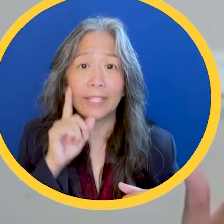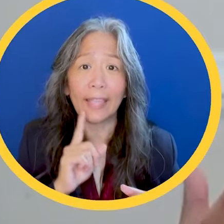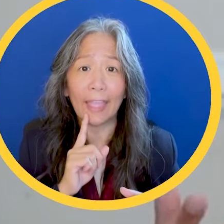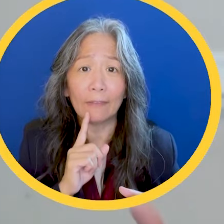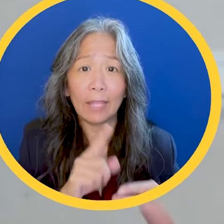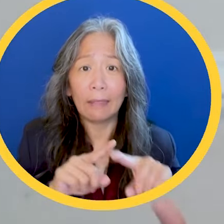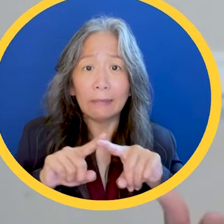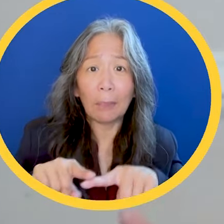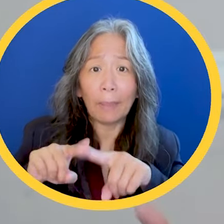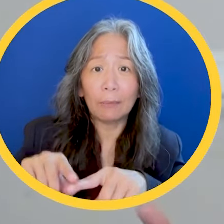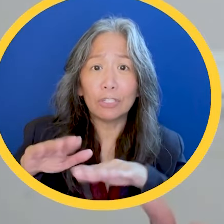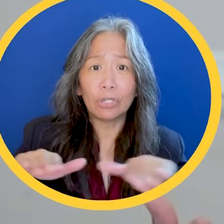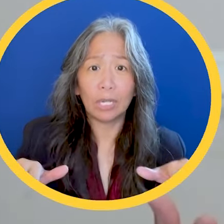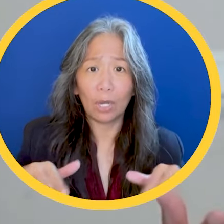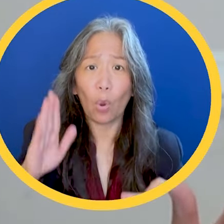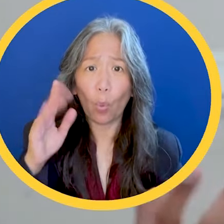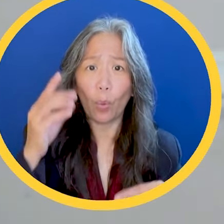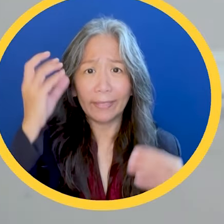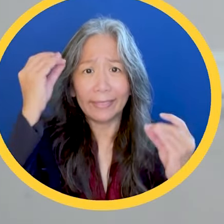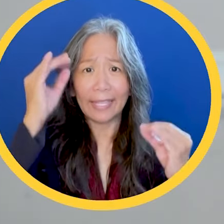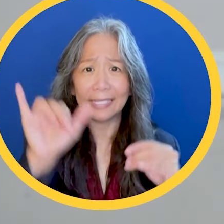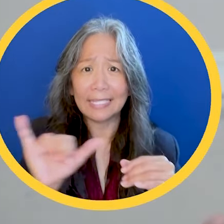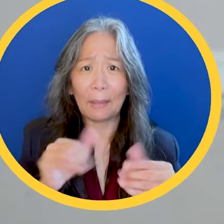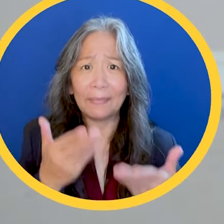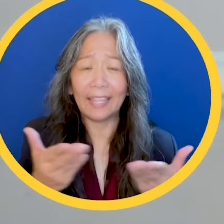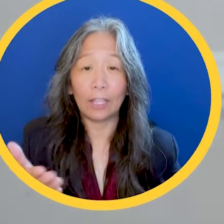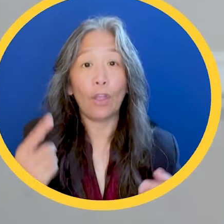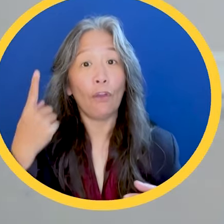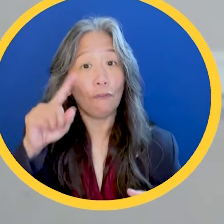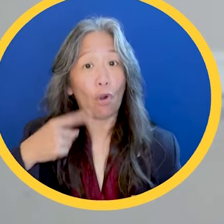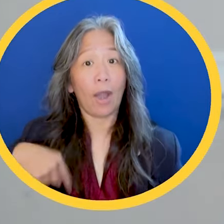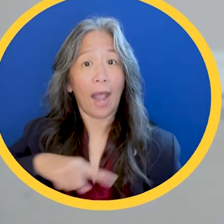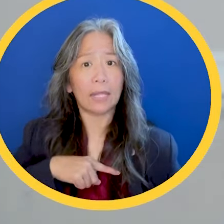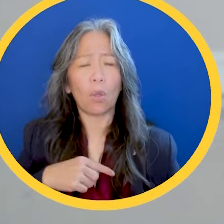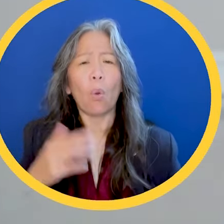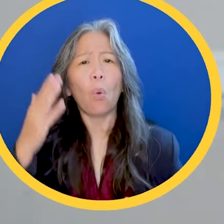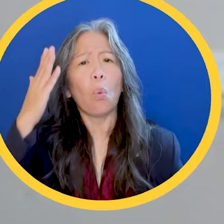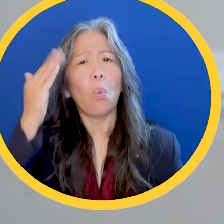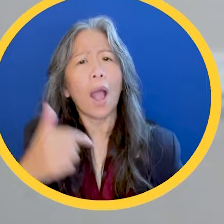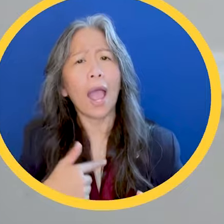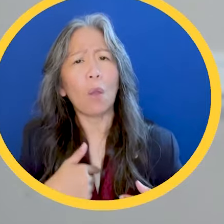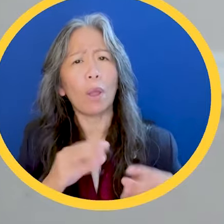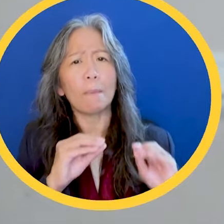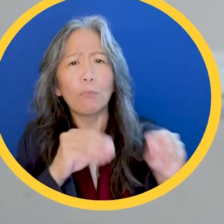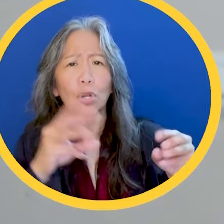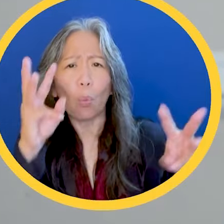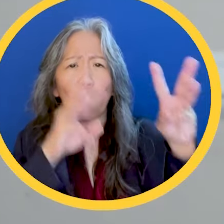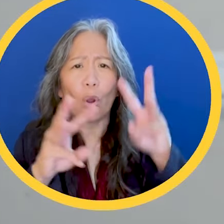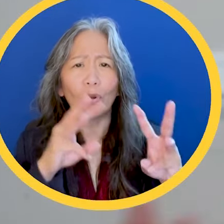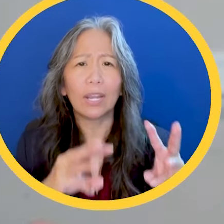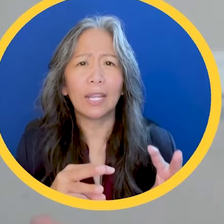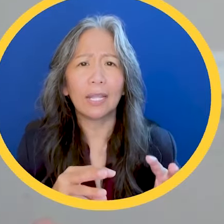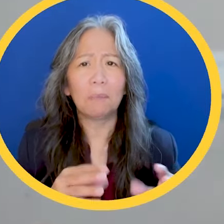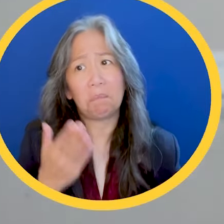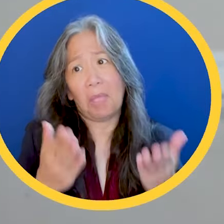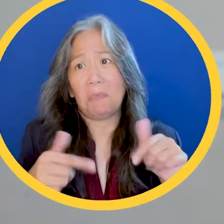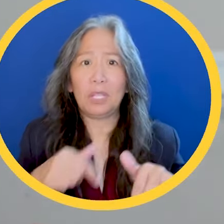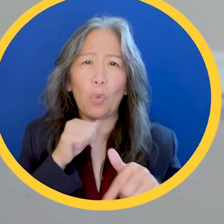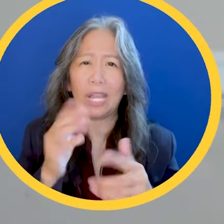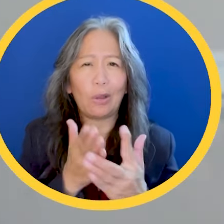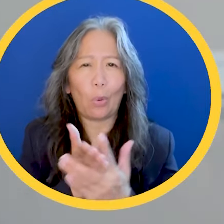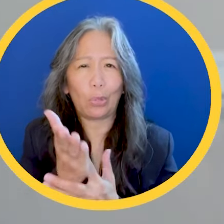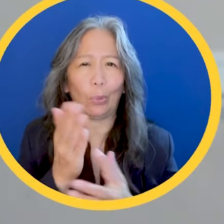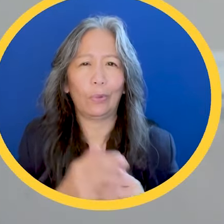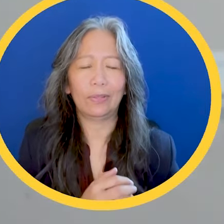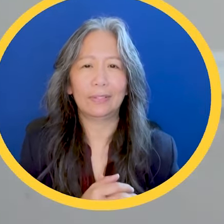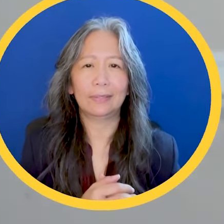would, as parents who are deaf, who depend on their children, they would probably think the same thing. And so for us, it's like, why would I want to put them through the worry? This